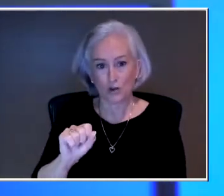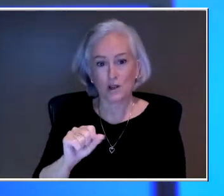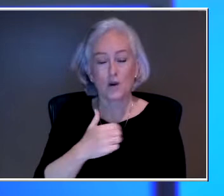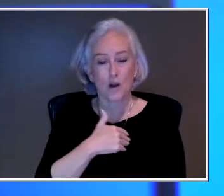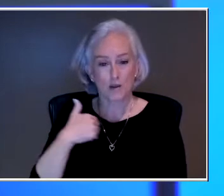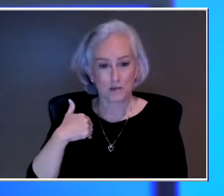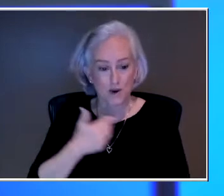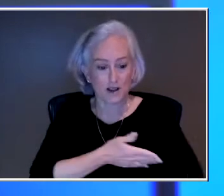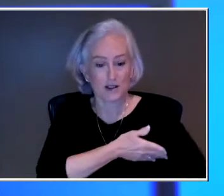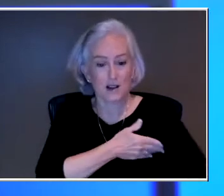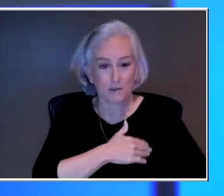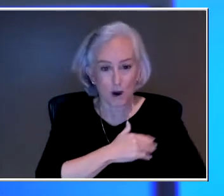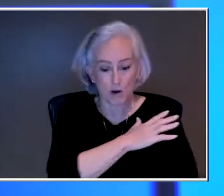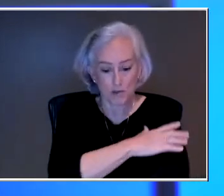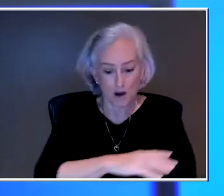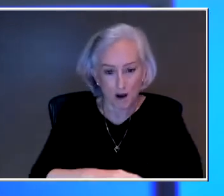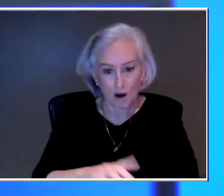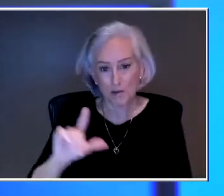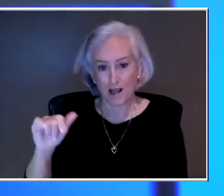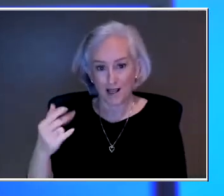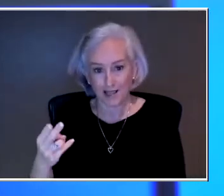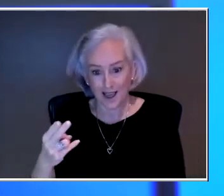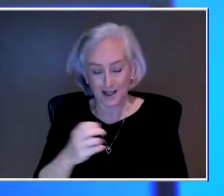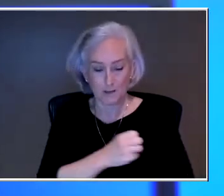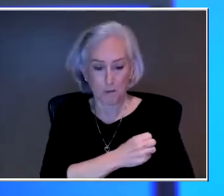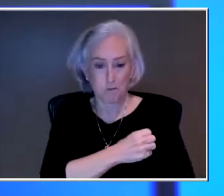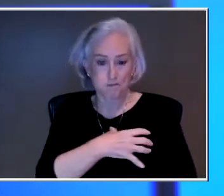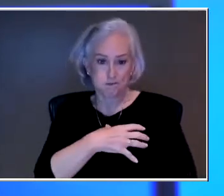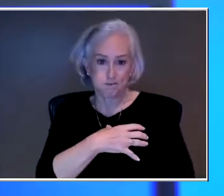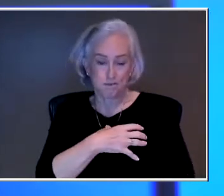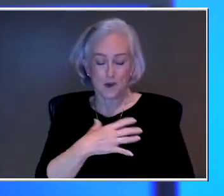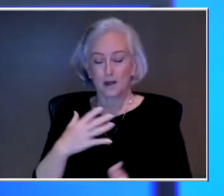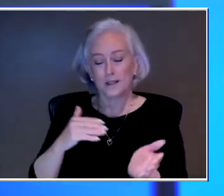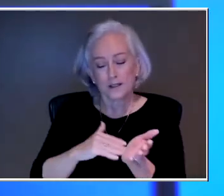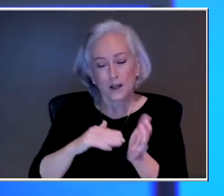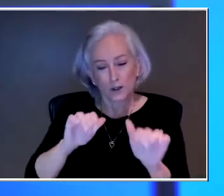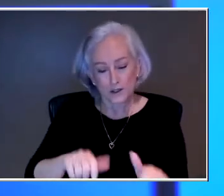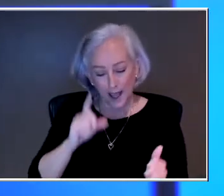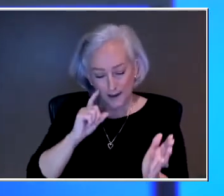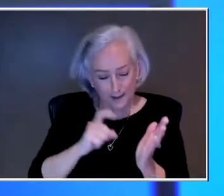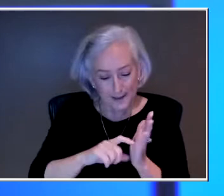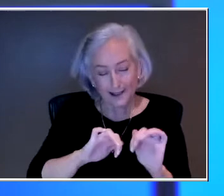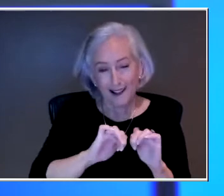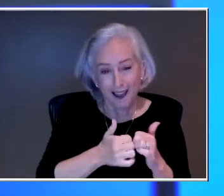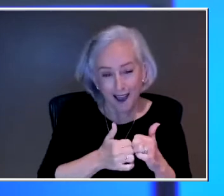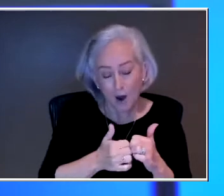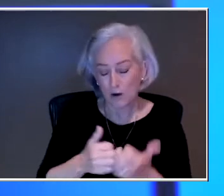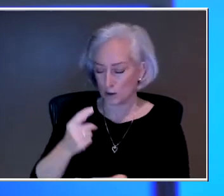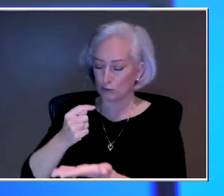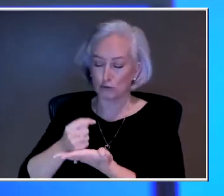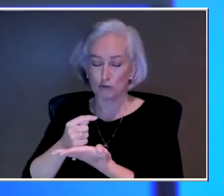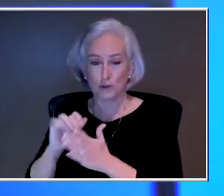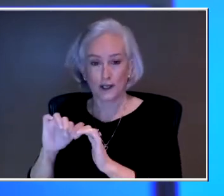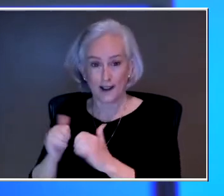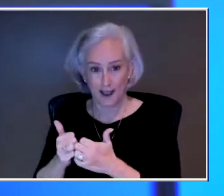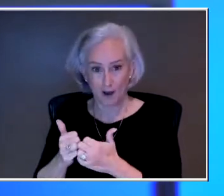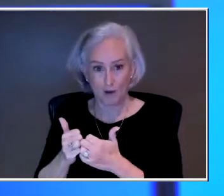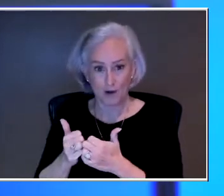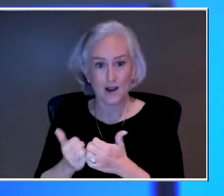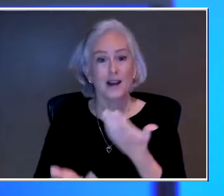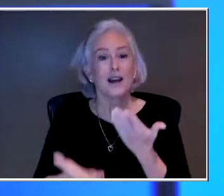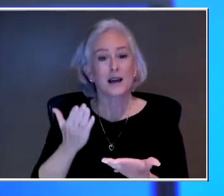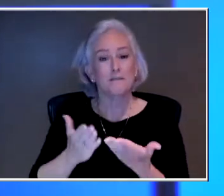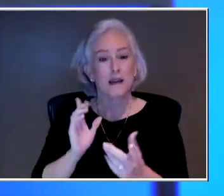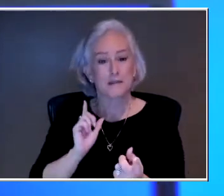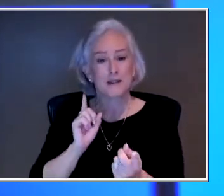see what doctors can do to detect it and treat it. And we'll also meet a breast cancer survivor who might not have to deal with lymphedema at